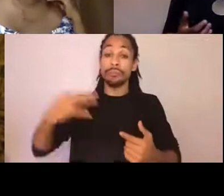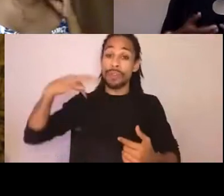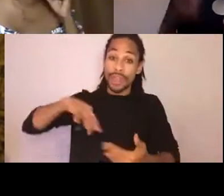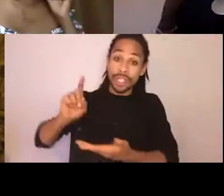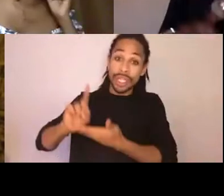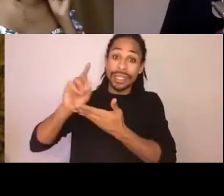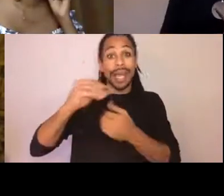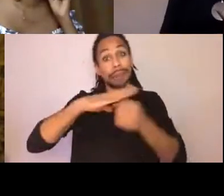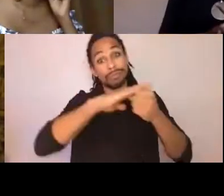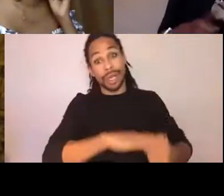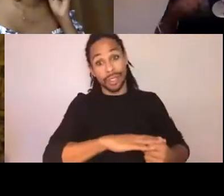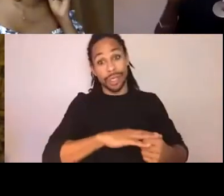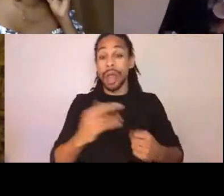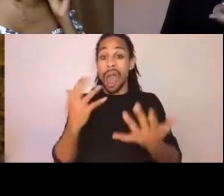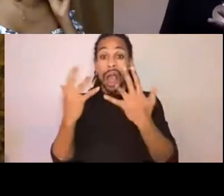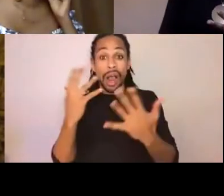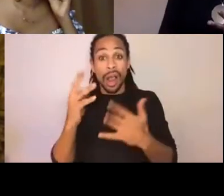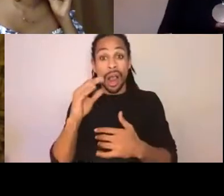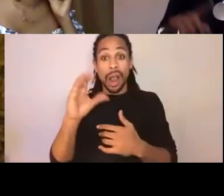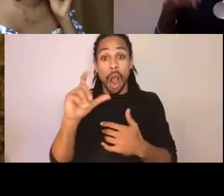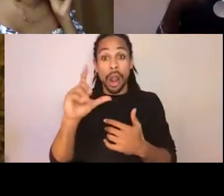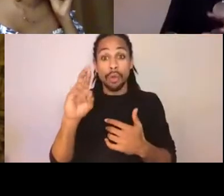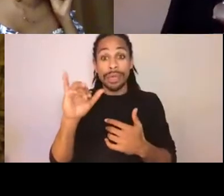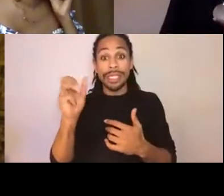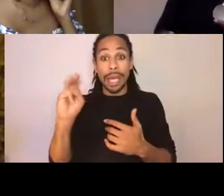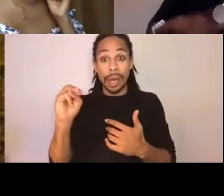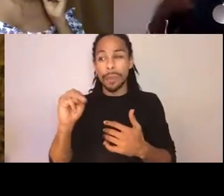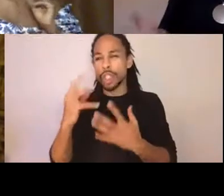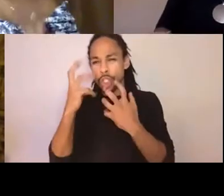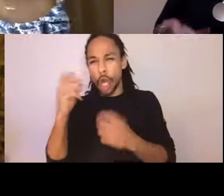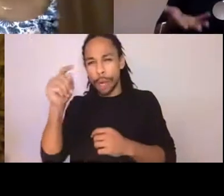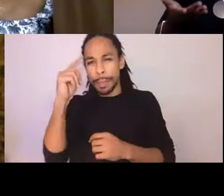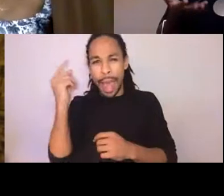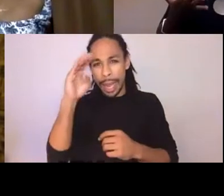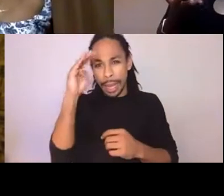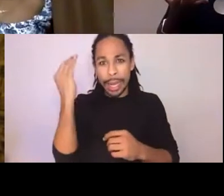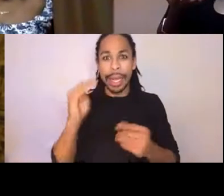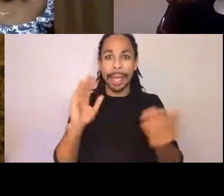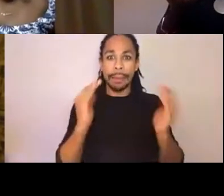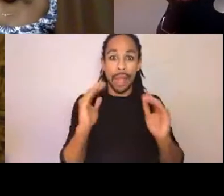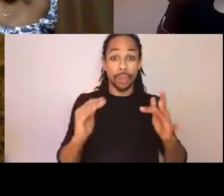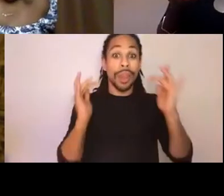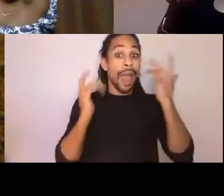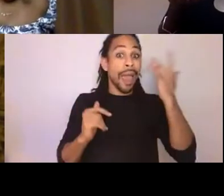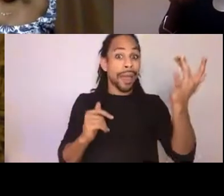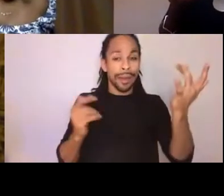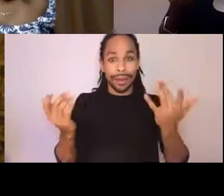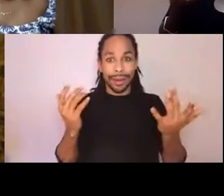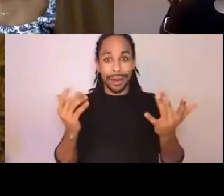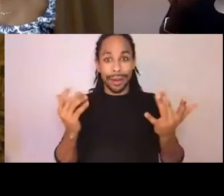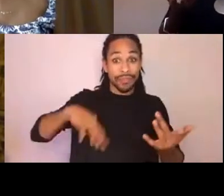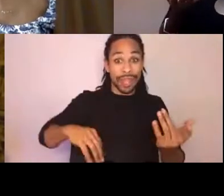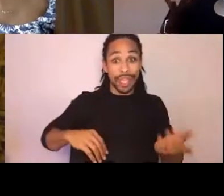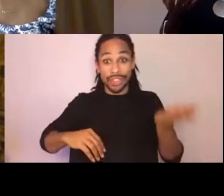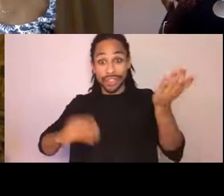like colorism or immigration status or access to education, those things. They can be